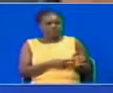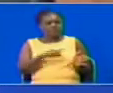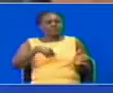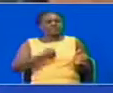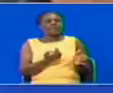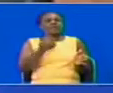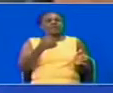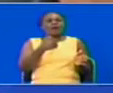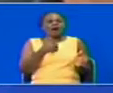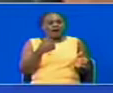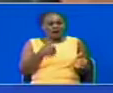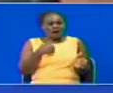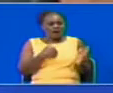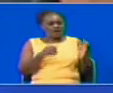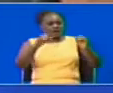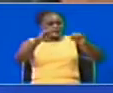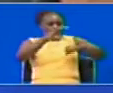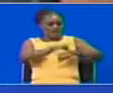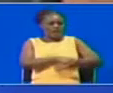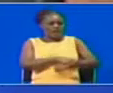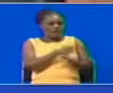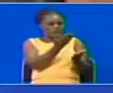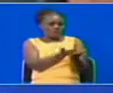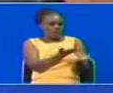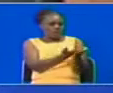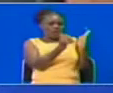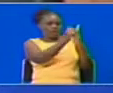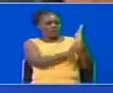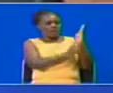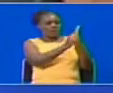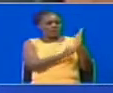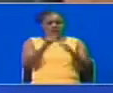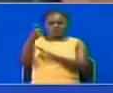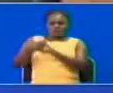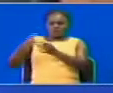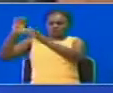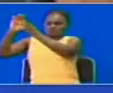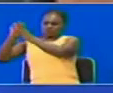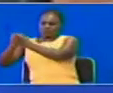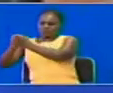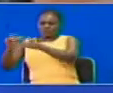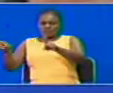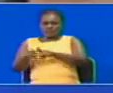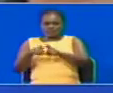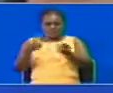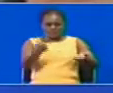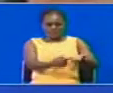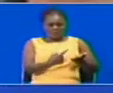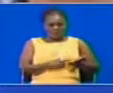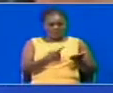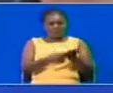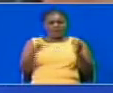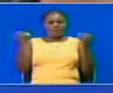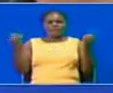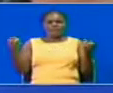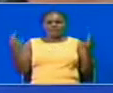have received a memorandum from Jubilee. We have also discussed a wide range of issues. I just